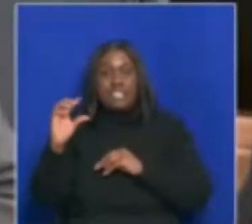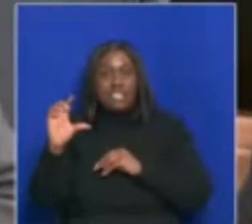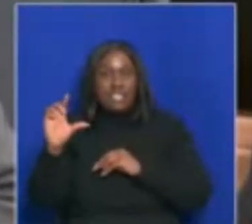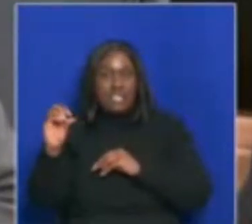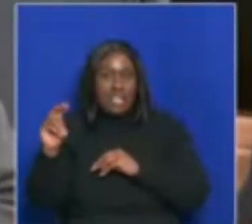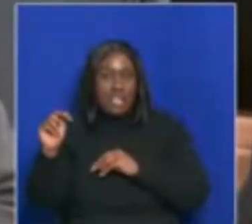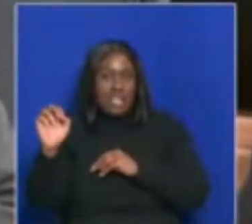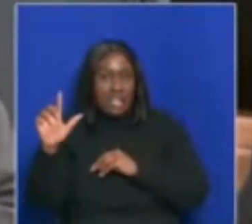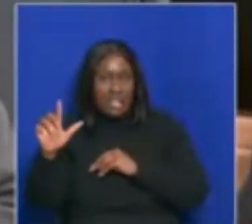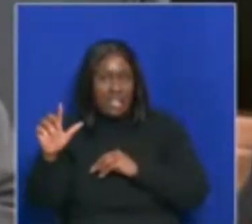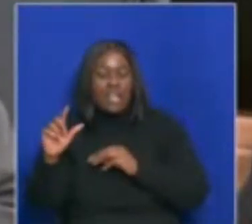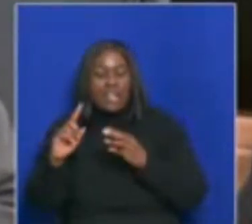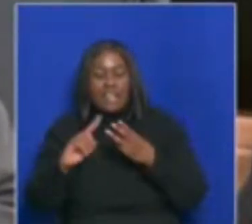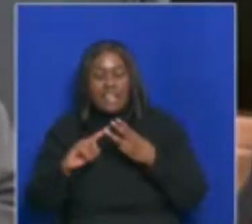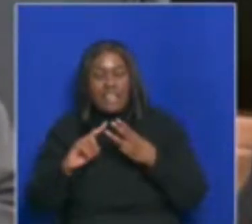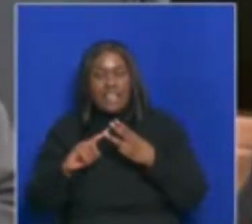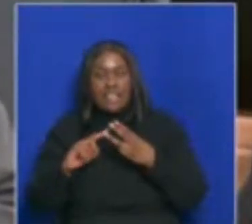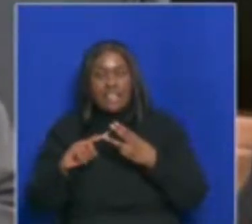yes.